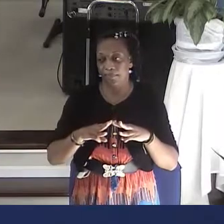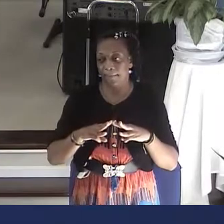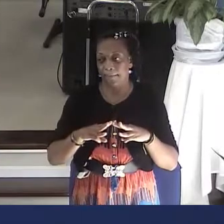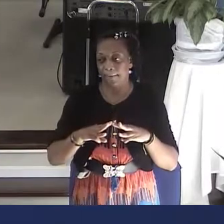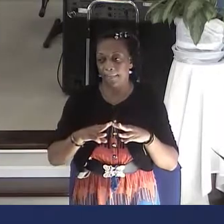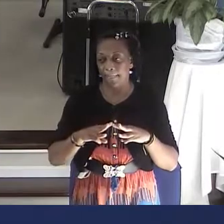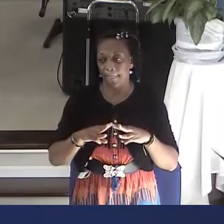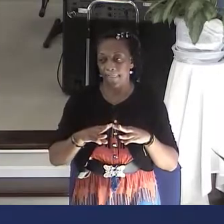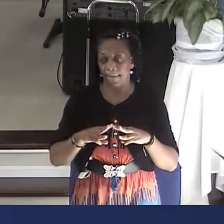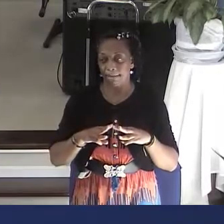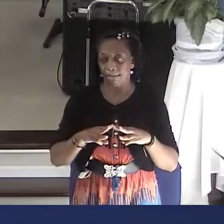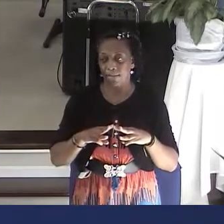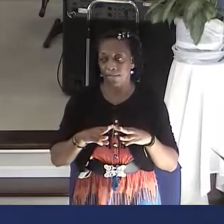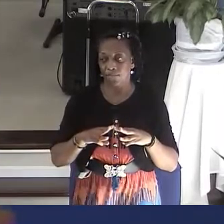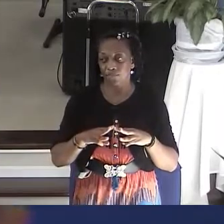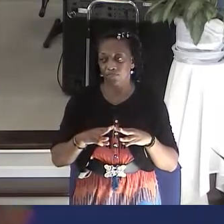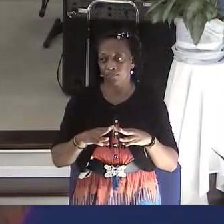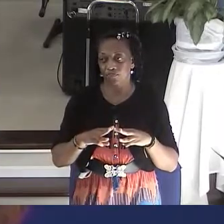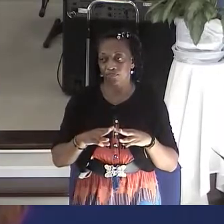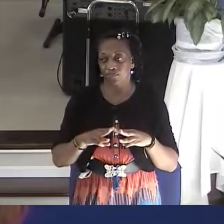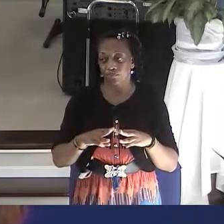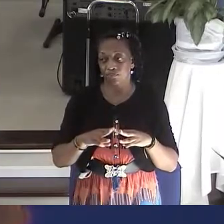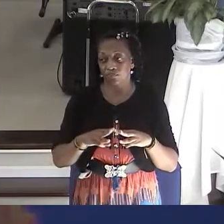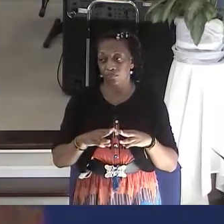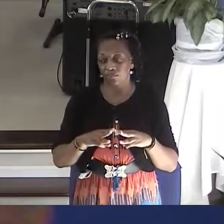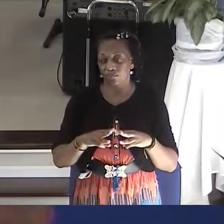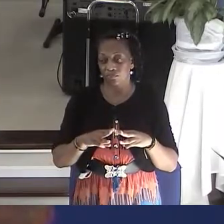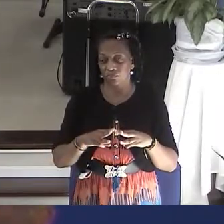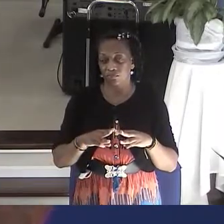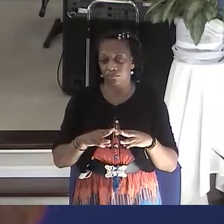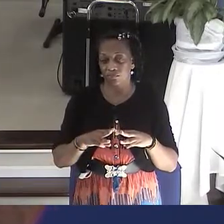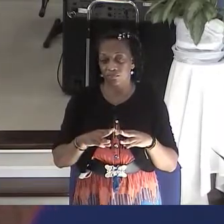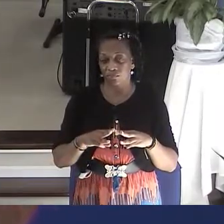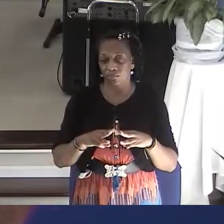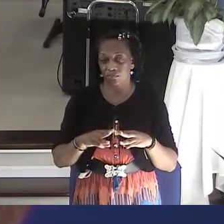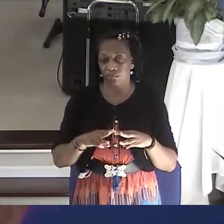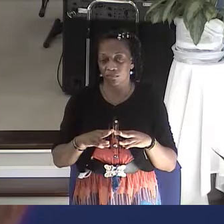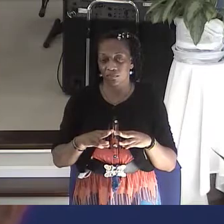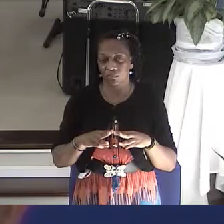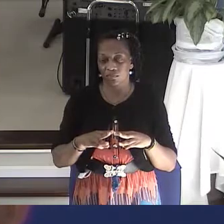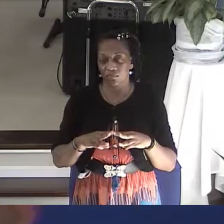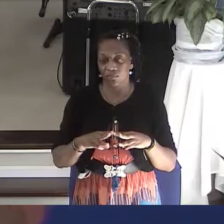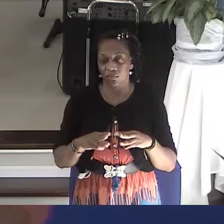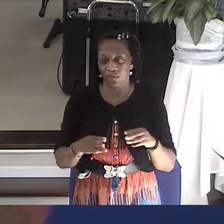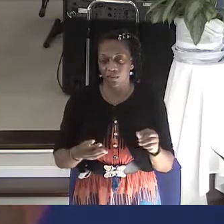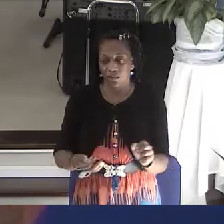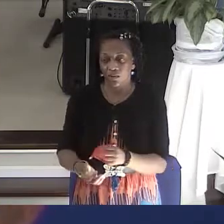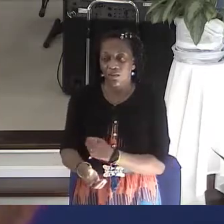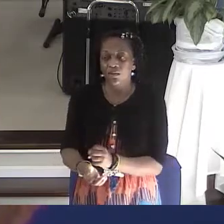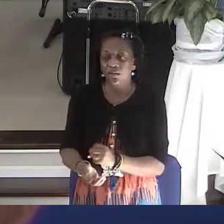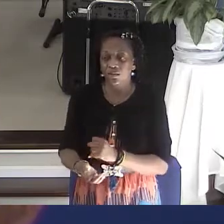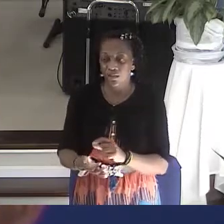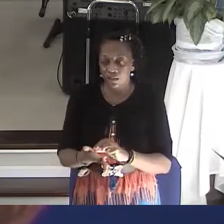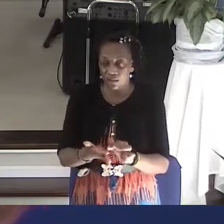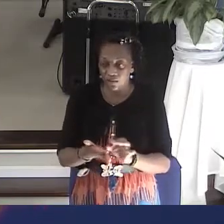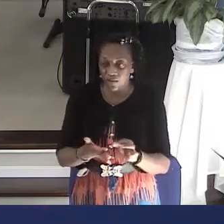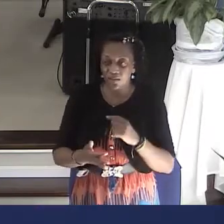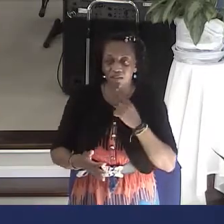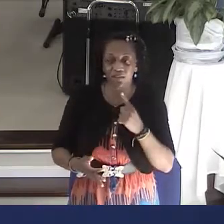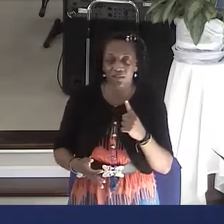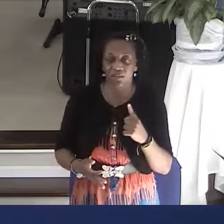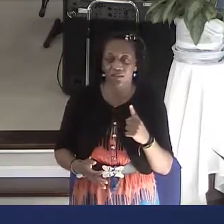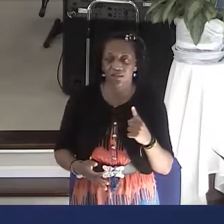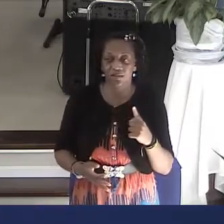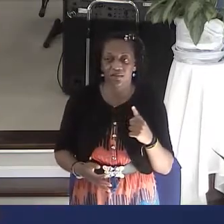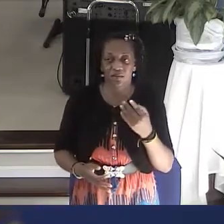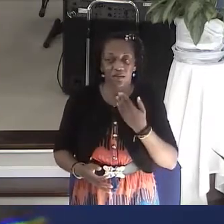One writer said, I am a wretched man. Oh, what wretched man. Another one says, I am nothing but